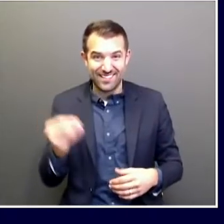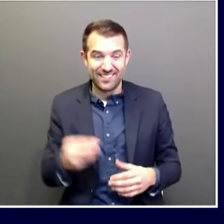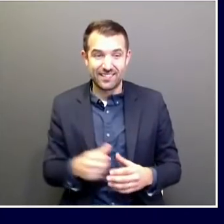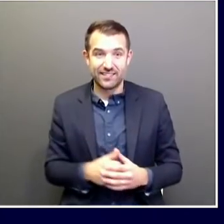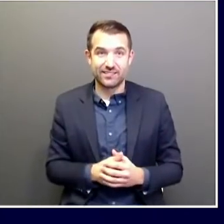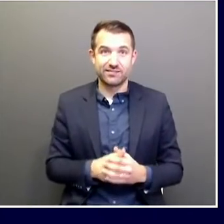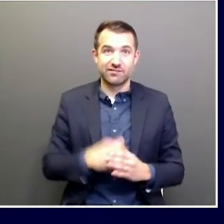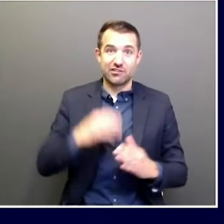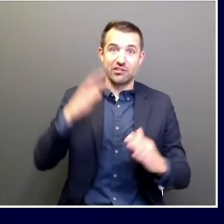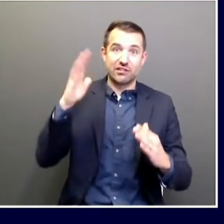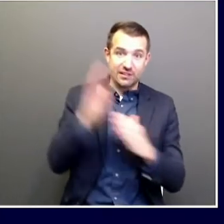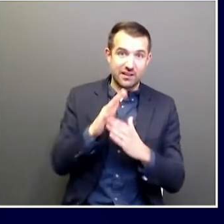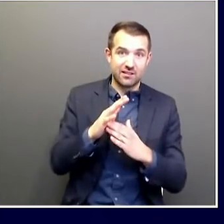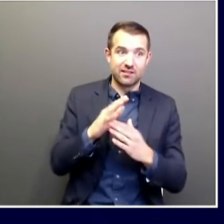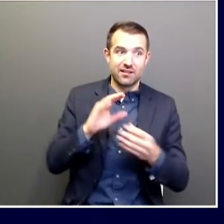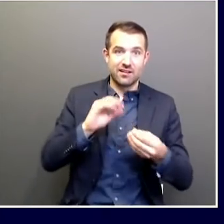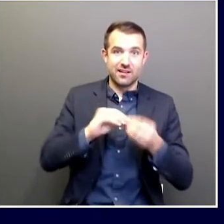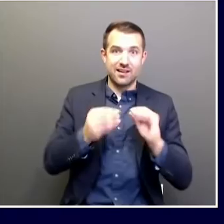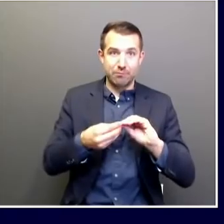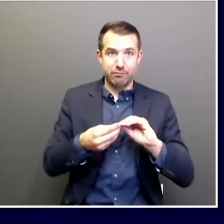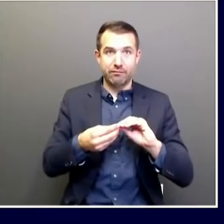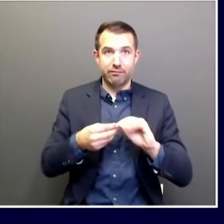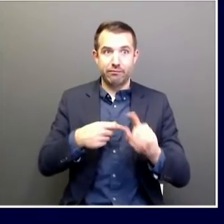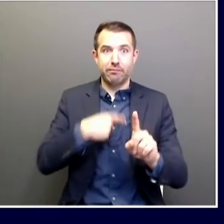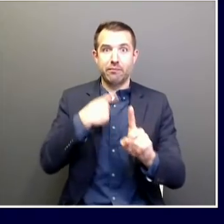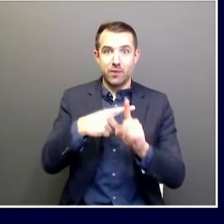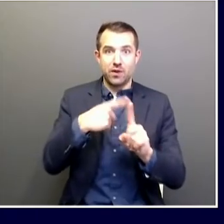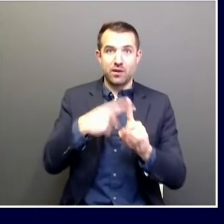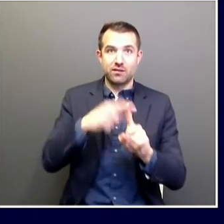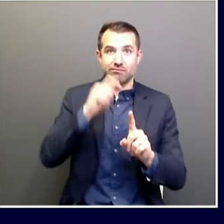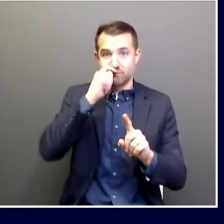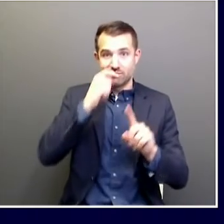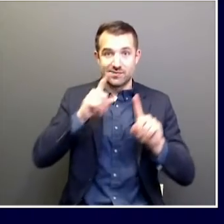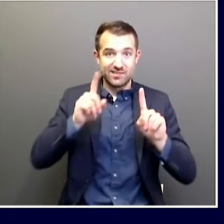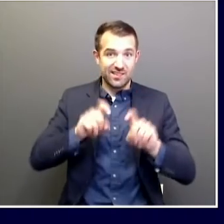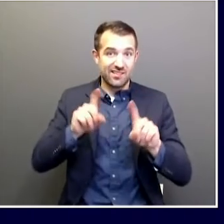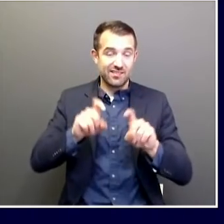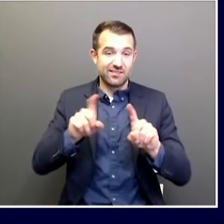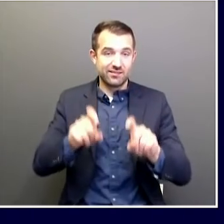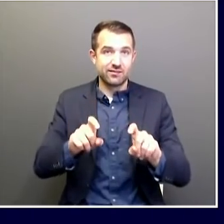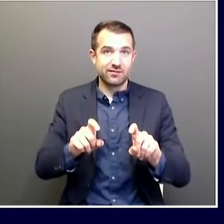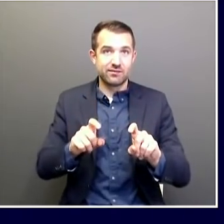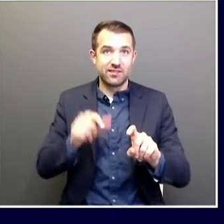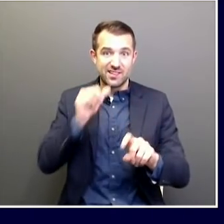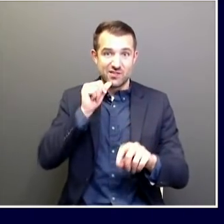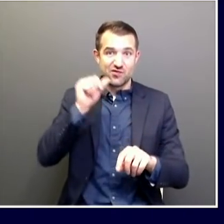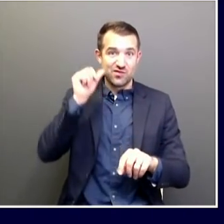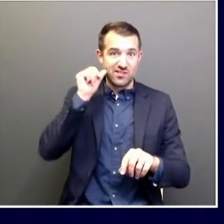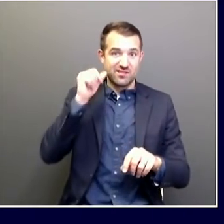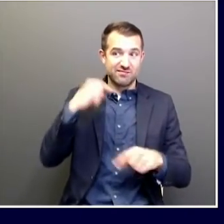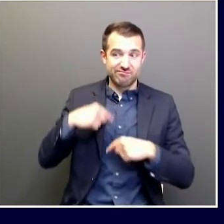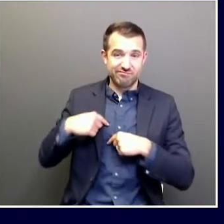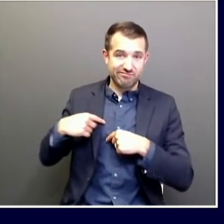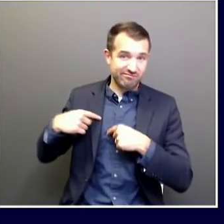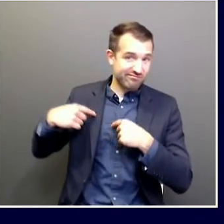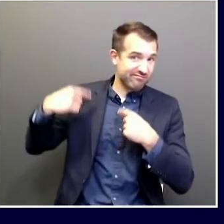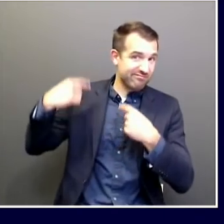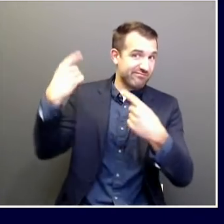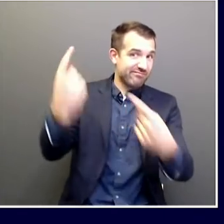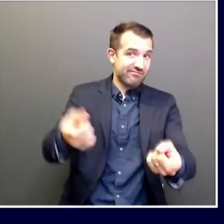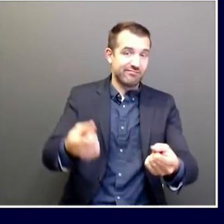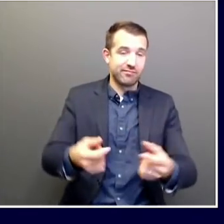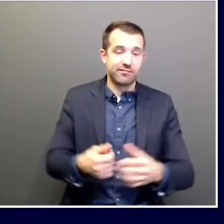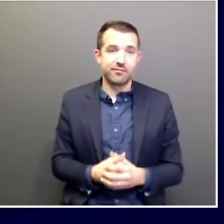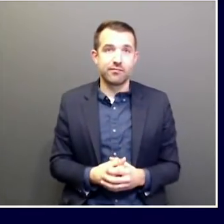number of positive lab reports just yesterday since the beginning of the pandemic. Now, I wish I could bring you